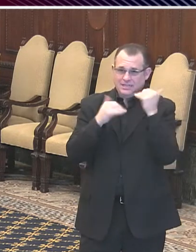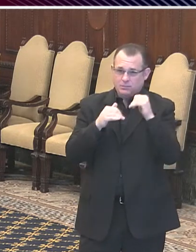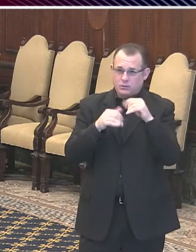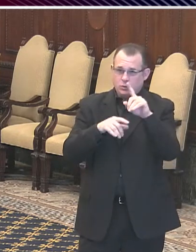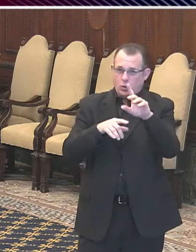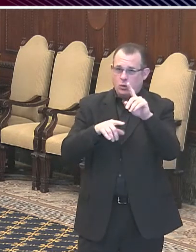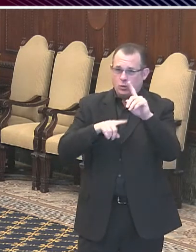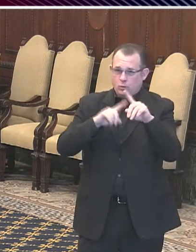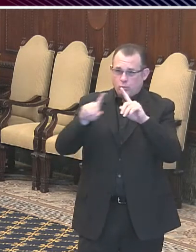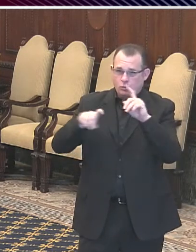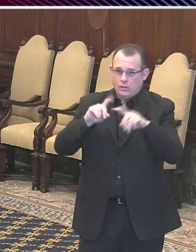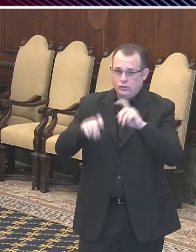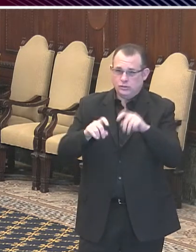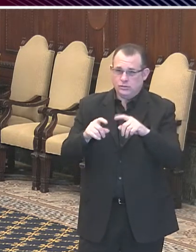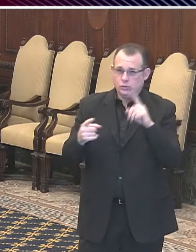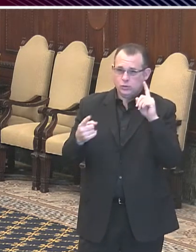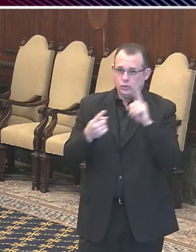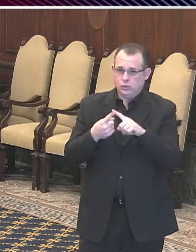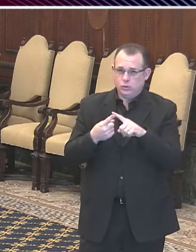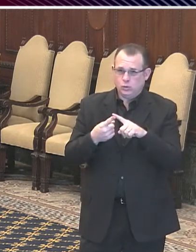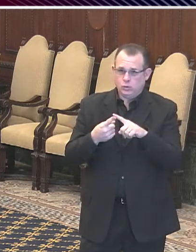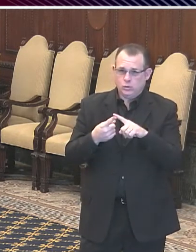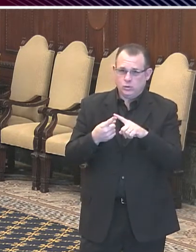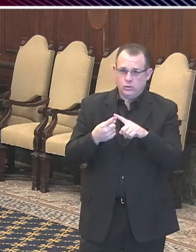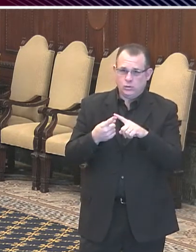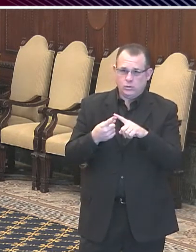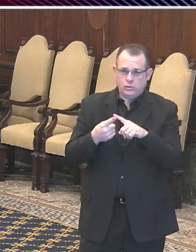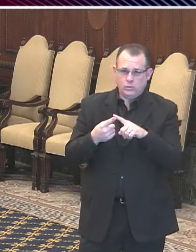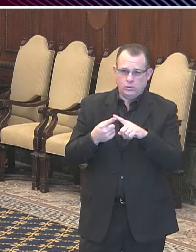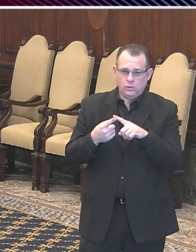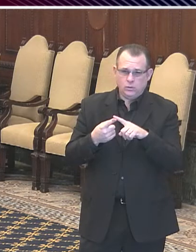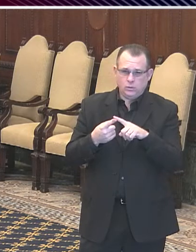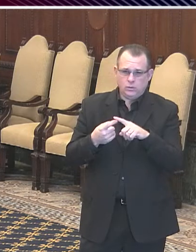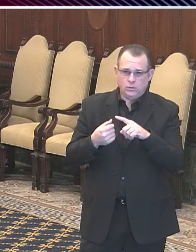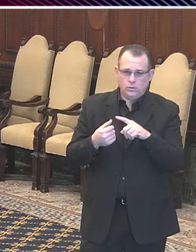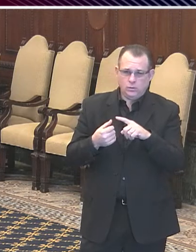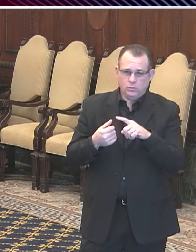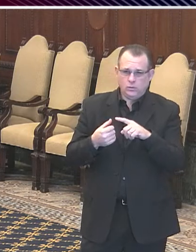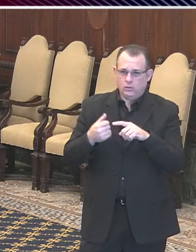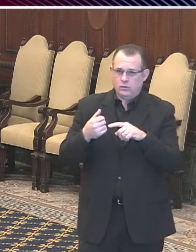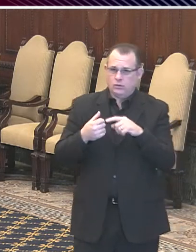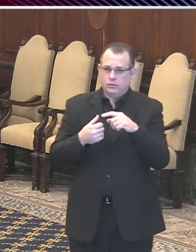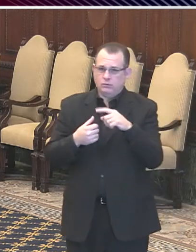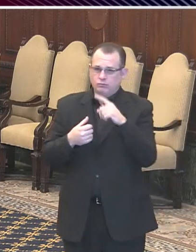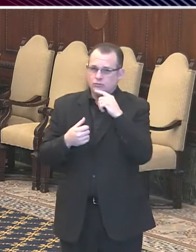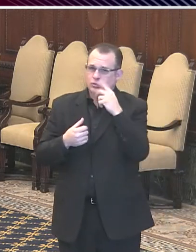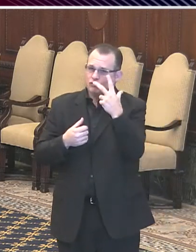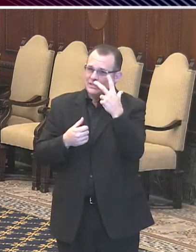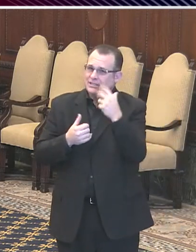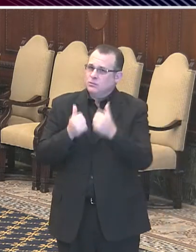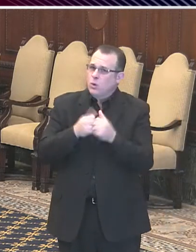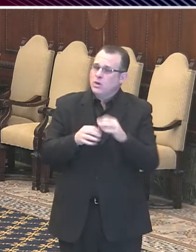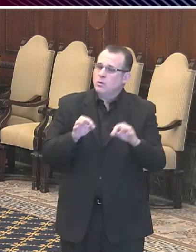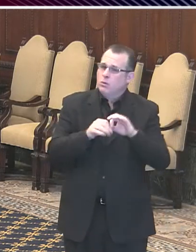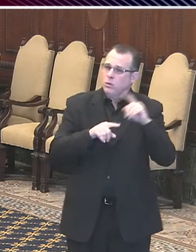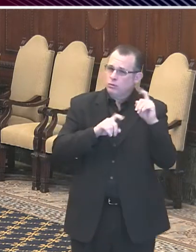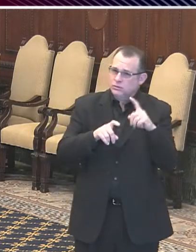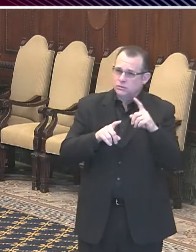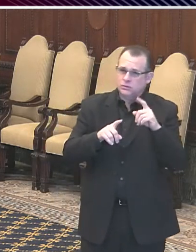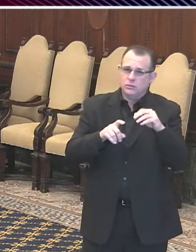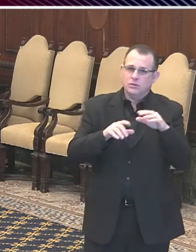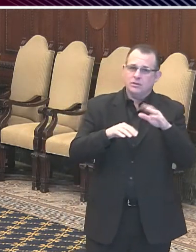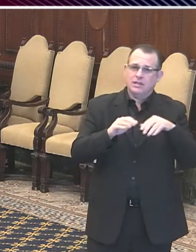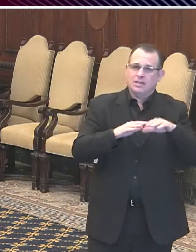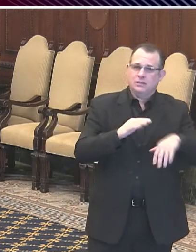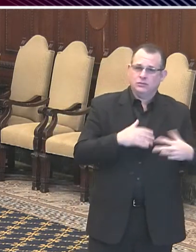questions to the 3 most important, if not less than 3. Also,